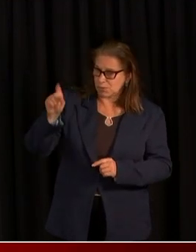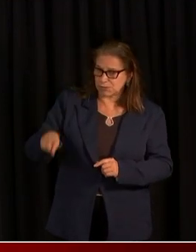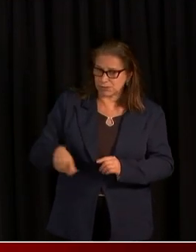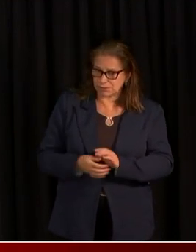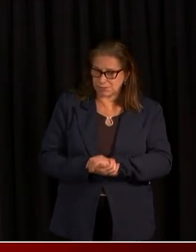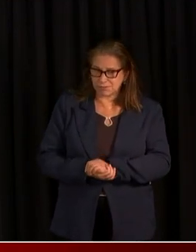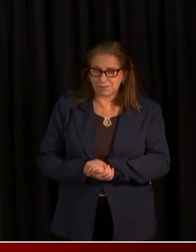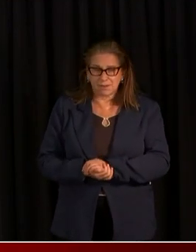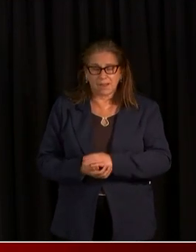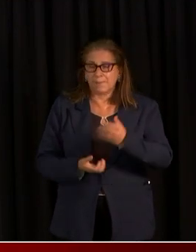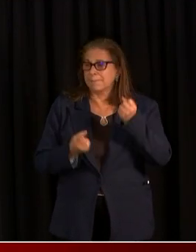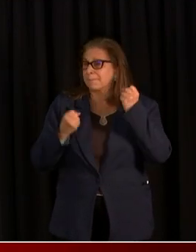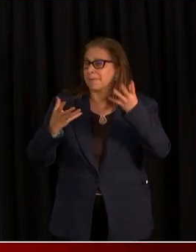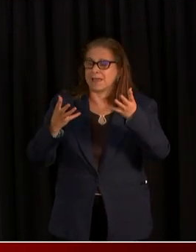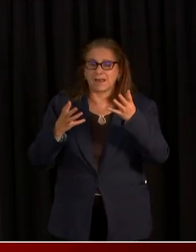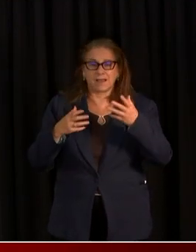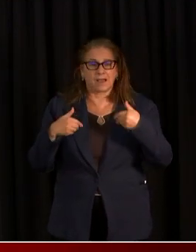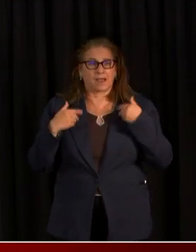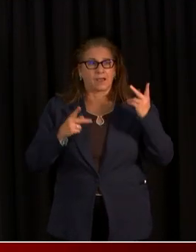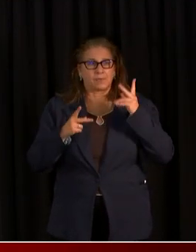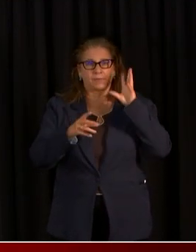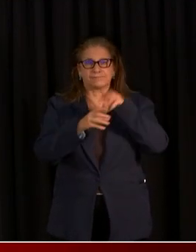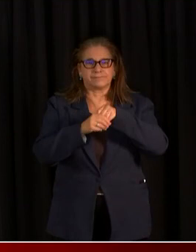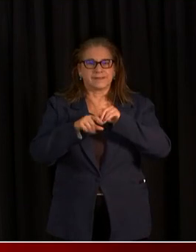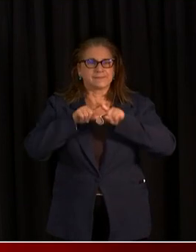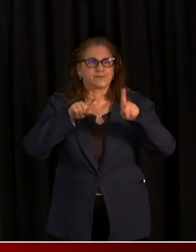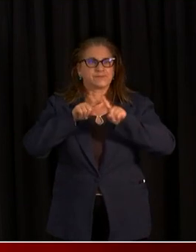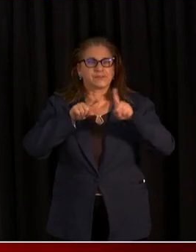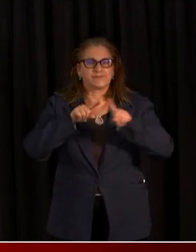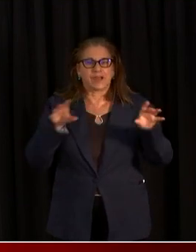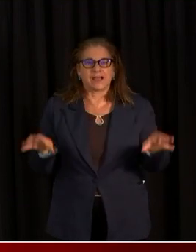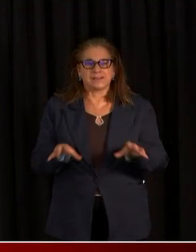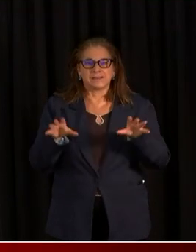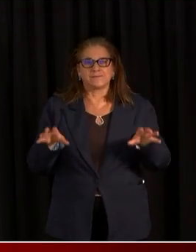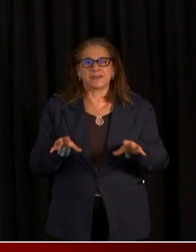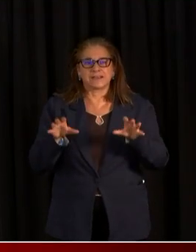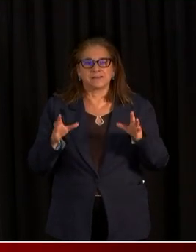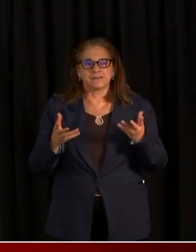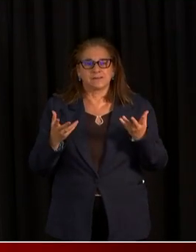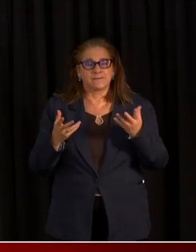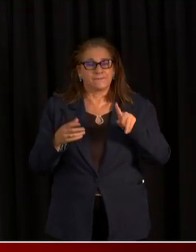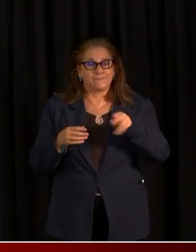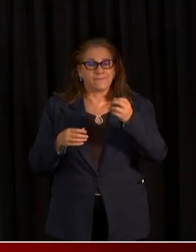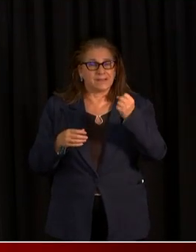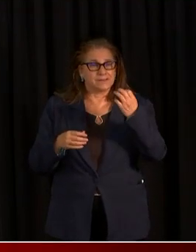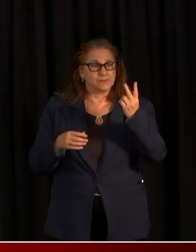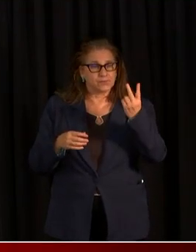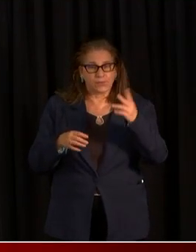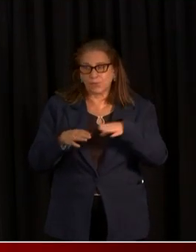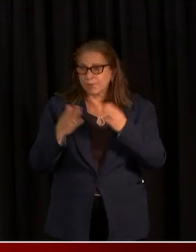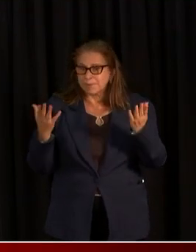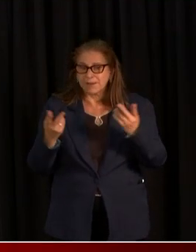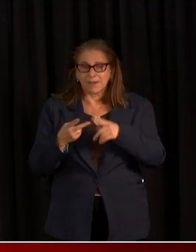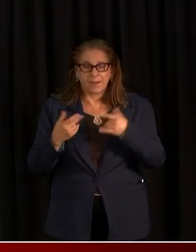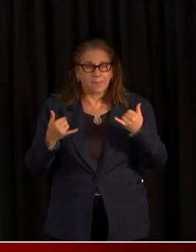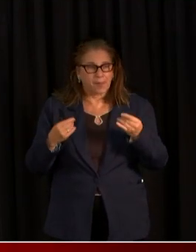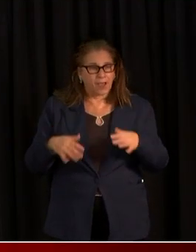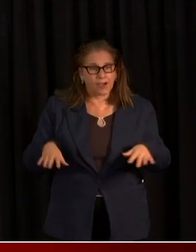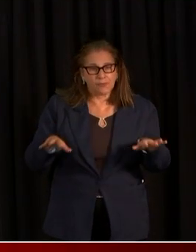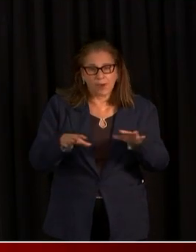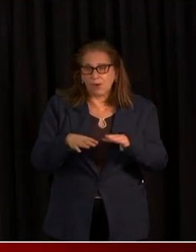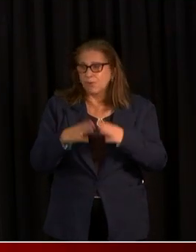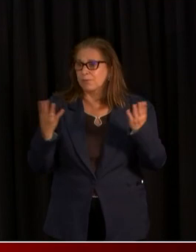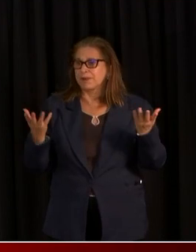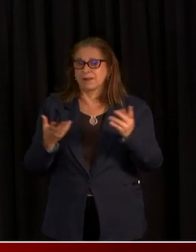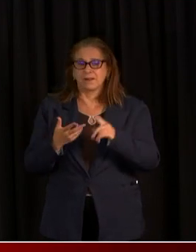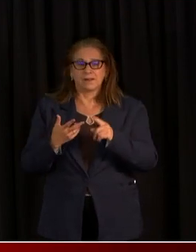of activities, however, in phase 2, including going to playgrounds. You might say, did we open playgrounds too soon? Did we go to